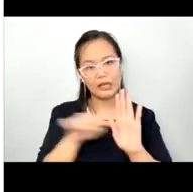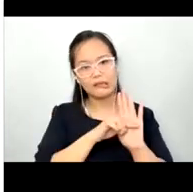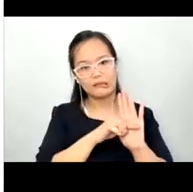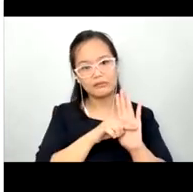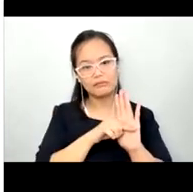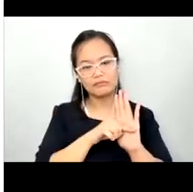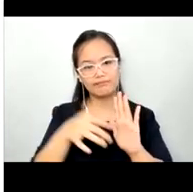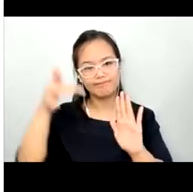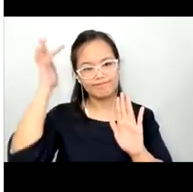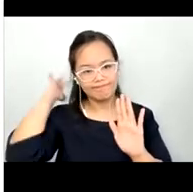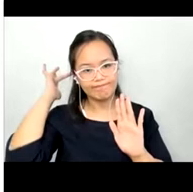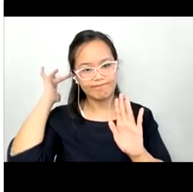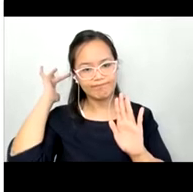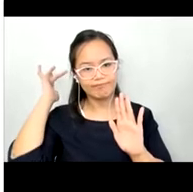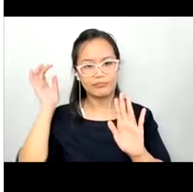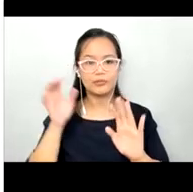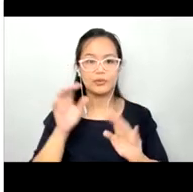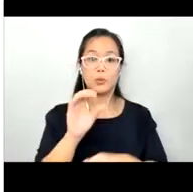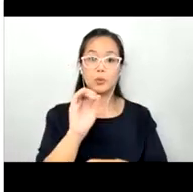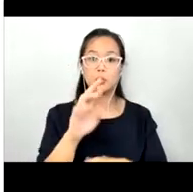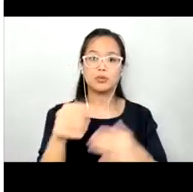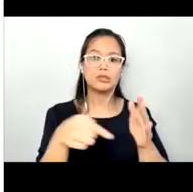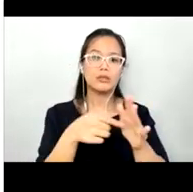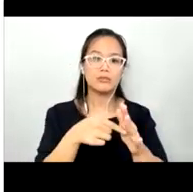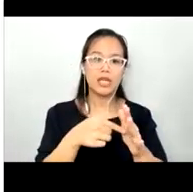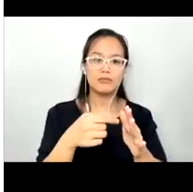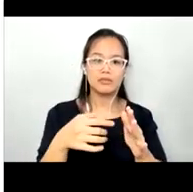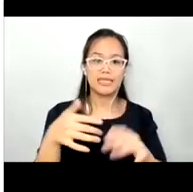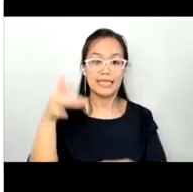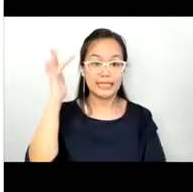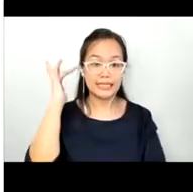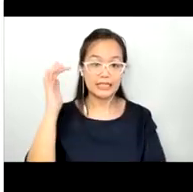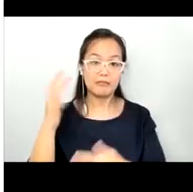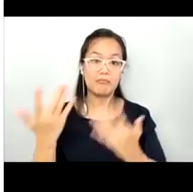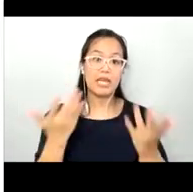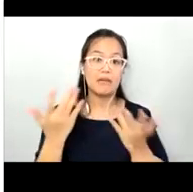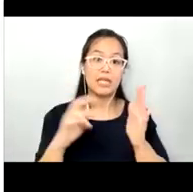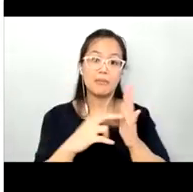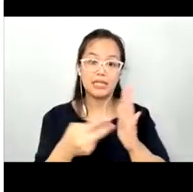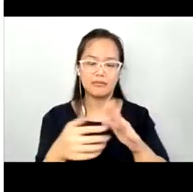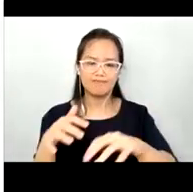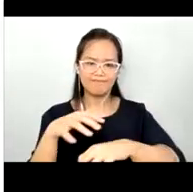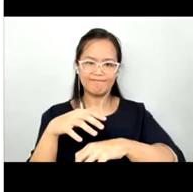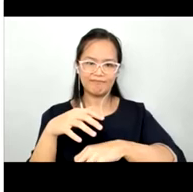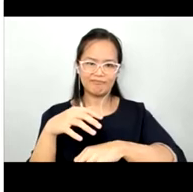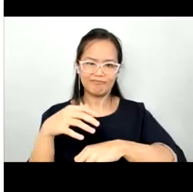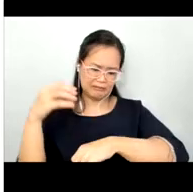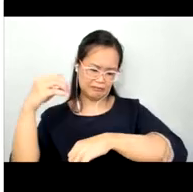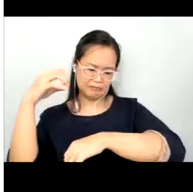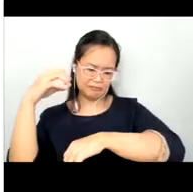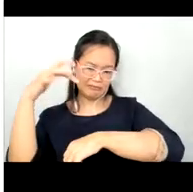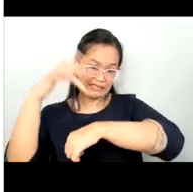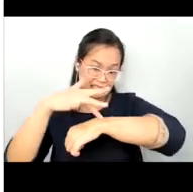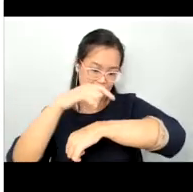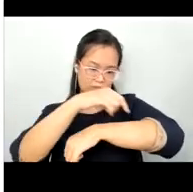And then sometimes we talk about it in relation to having sensitive skin and